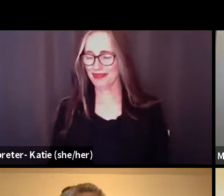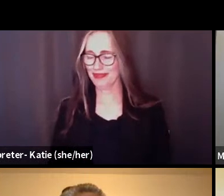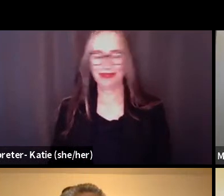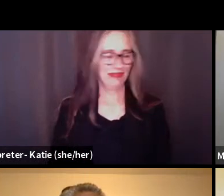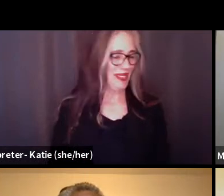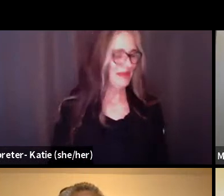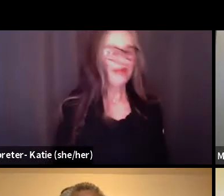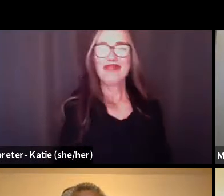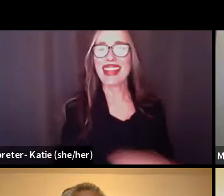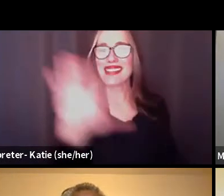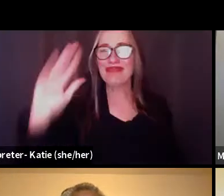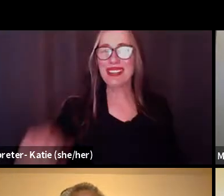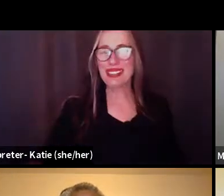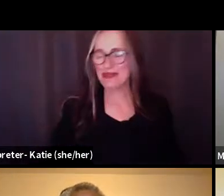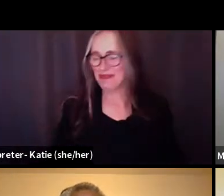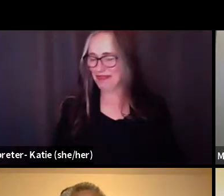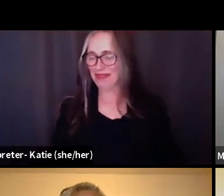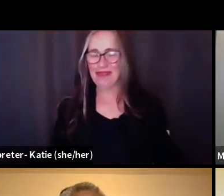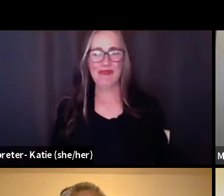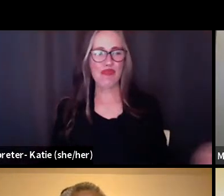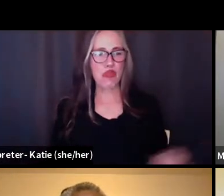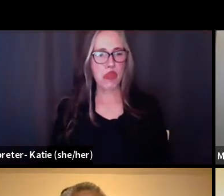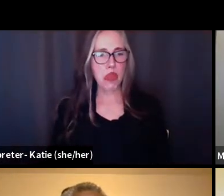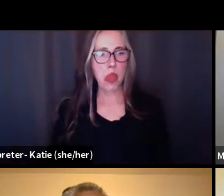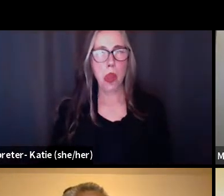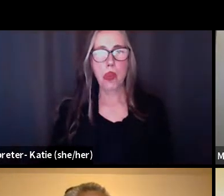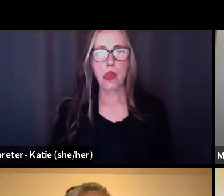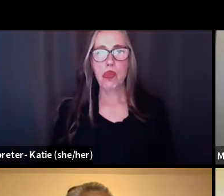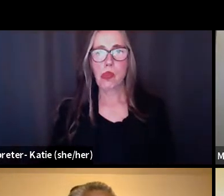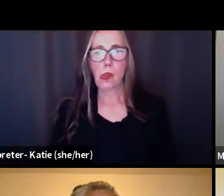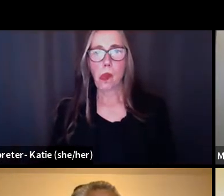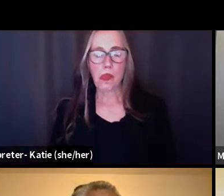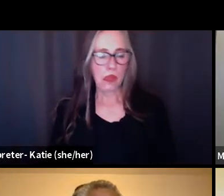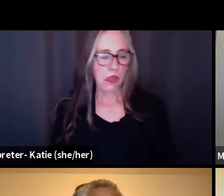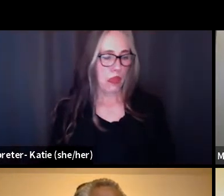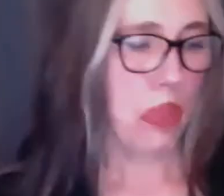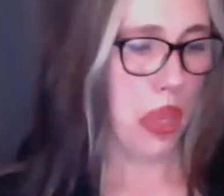so much incredible job let me spotlight